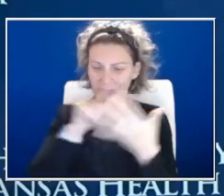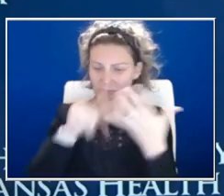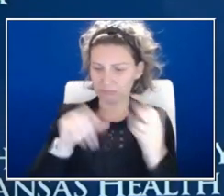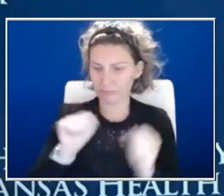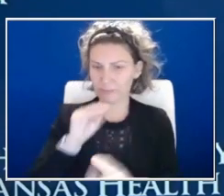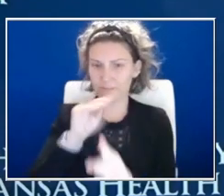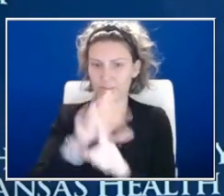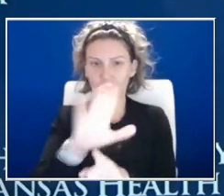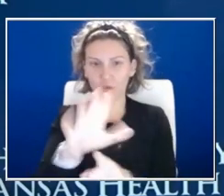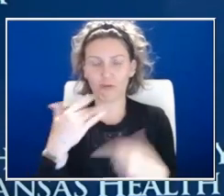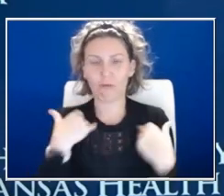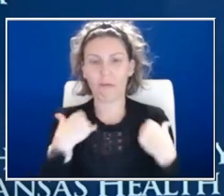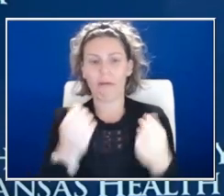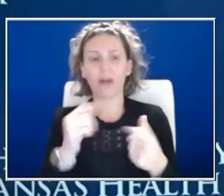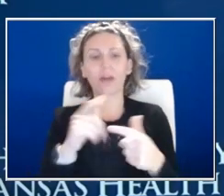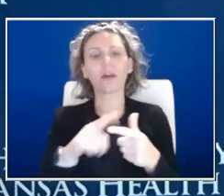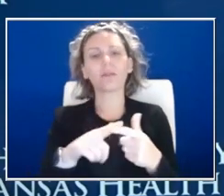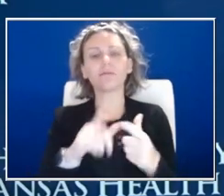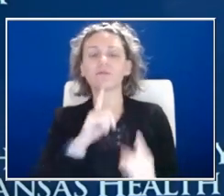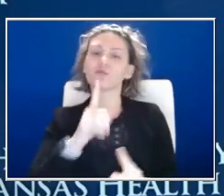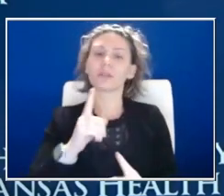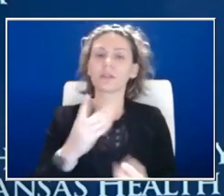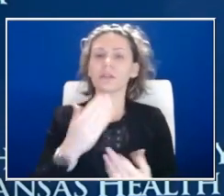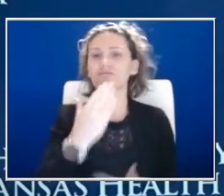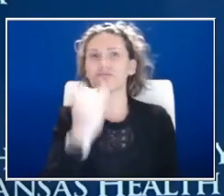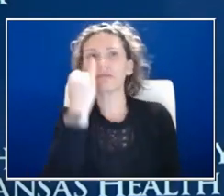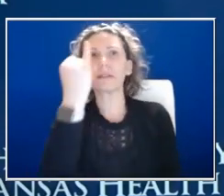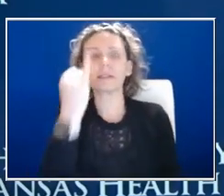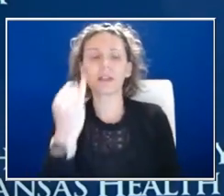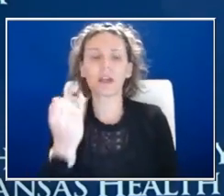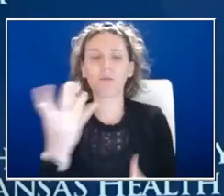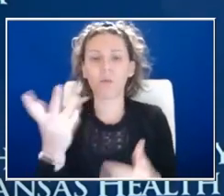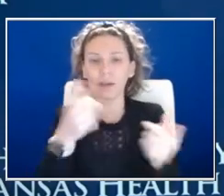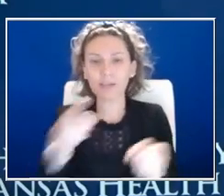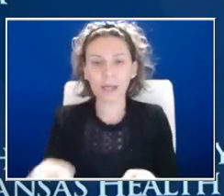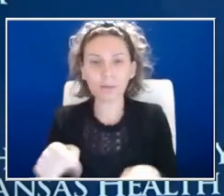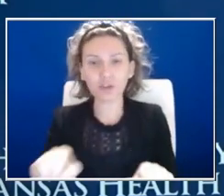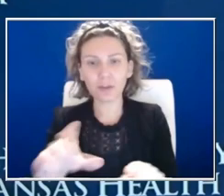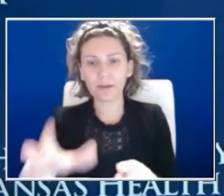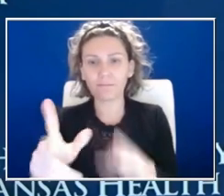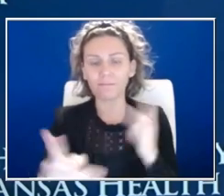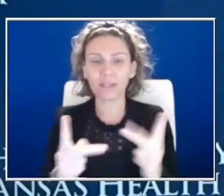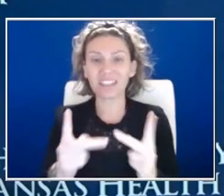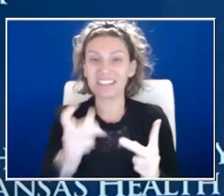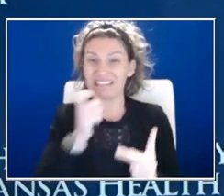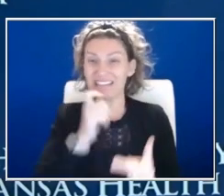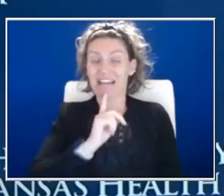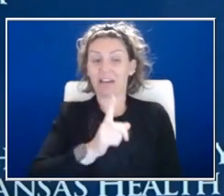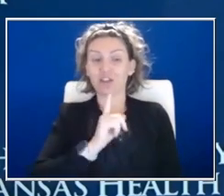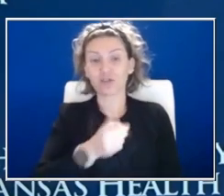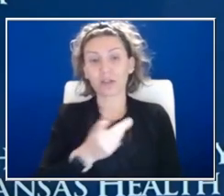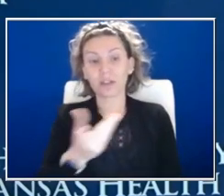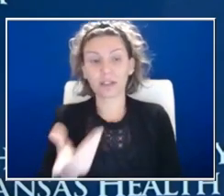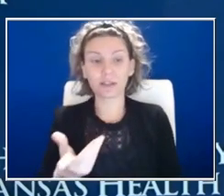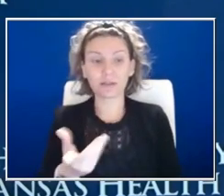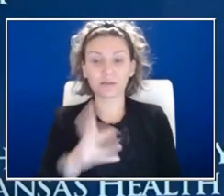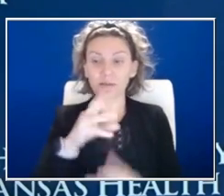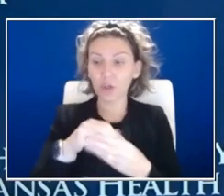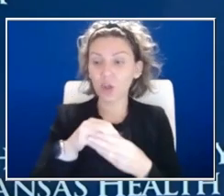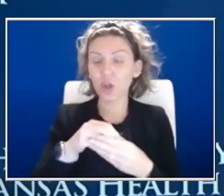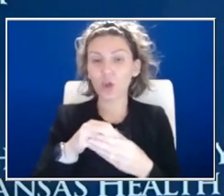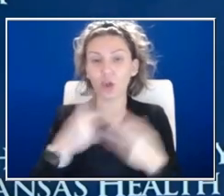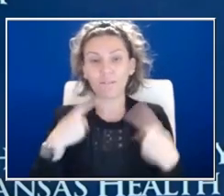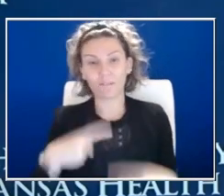and gives us a good sort of idea of where you are at that visit. It doesn't actually necessarily include a physical exam. So